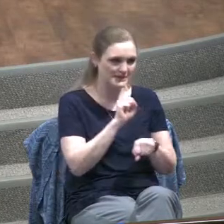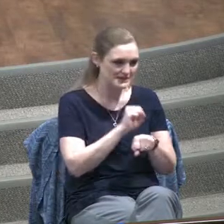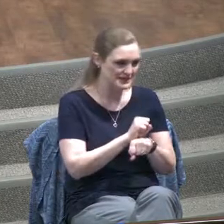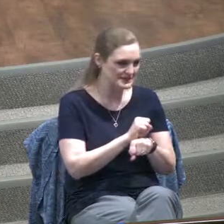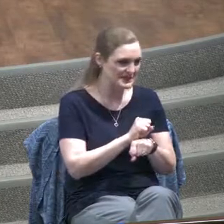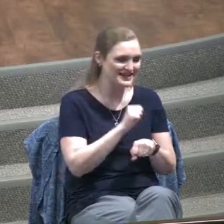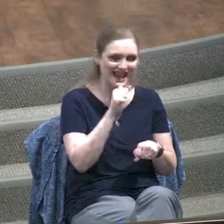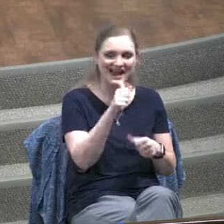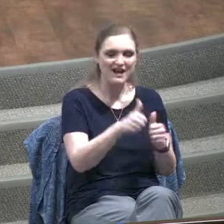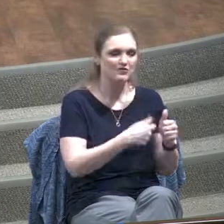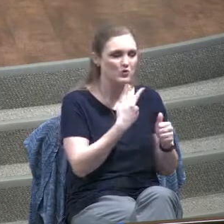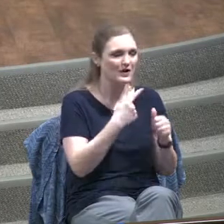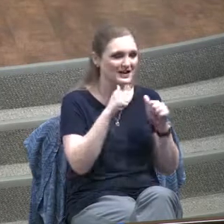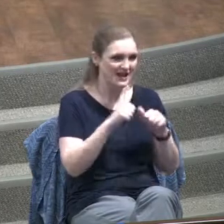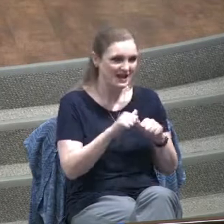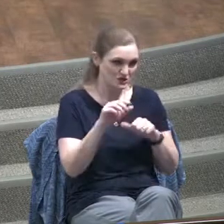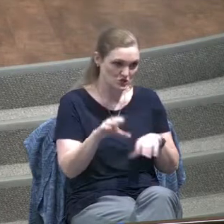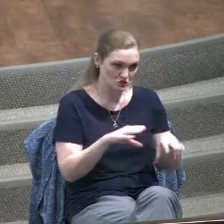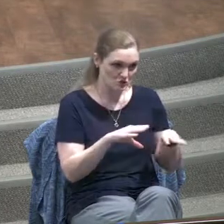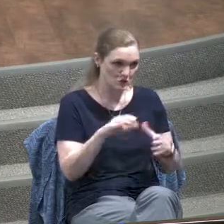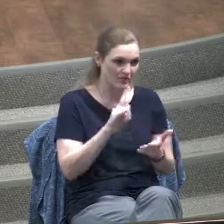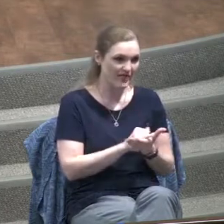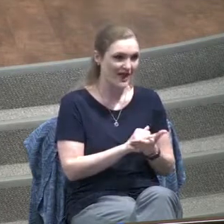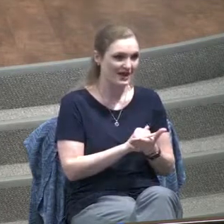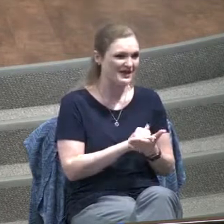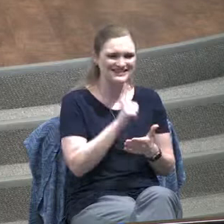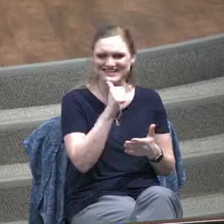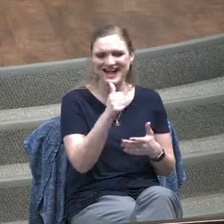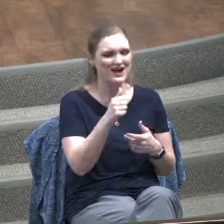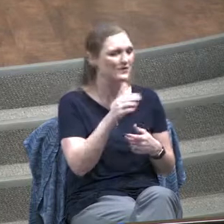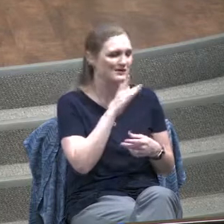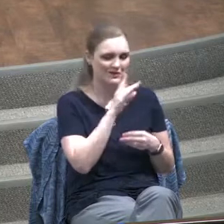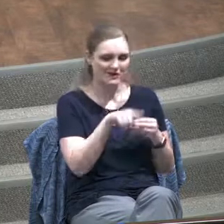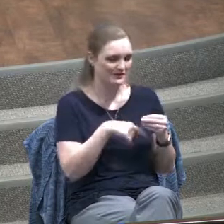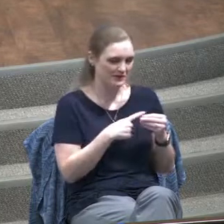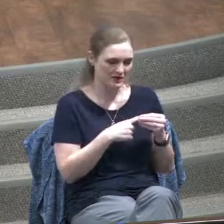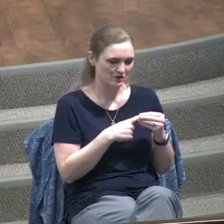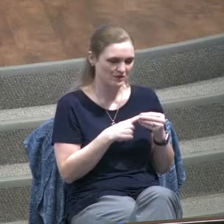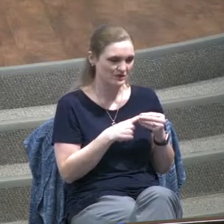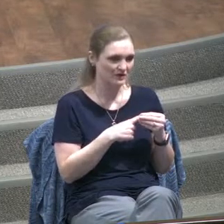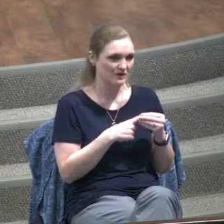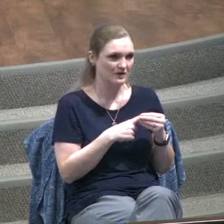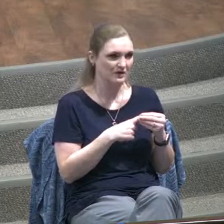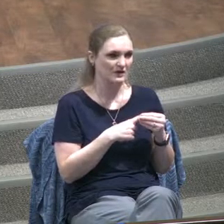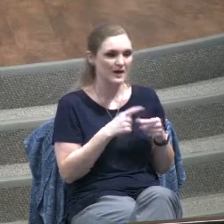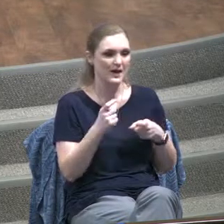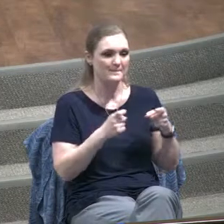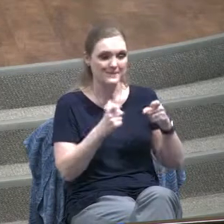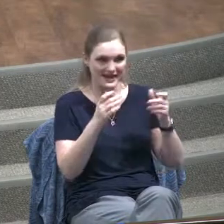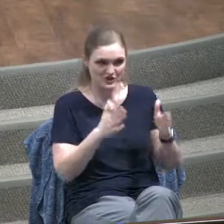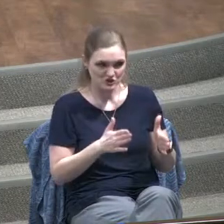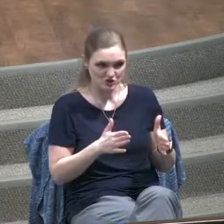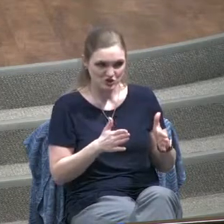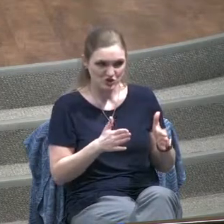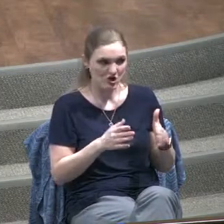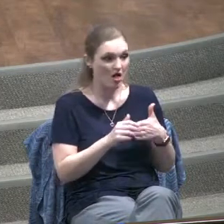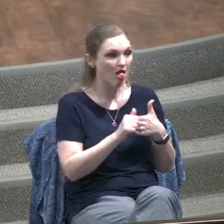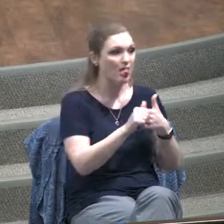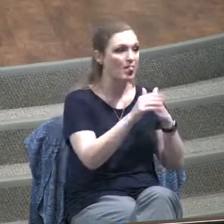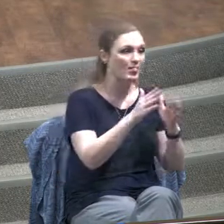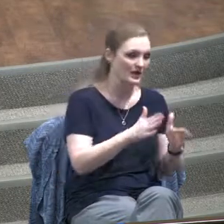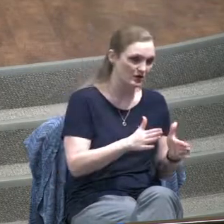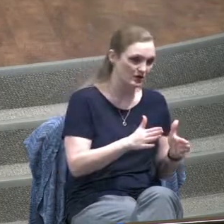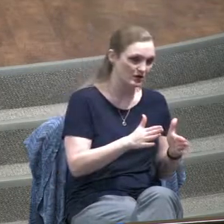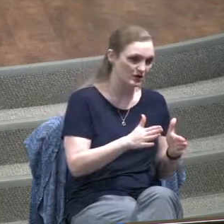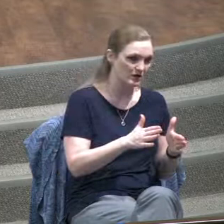be a manager. That's not what I'm talking about. Being a manager and being a leader, being a CEO,